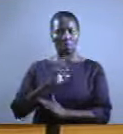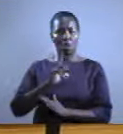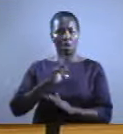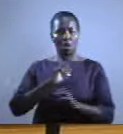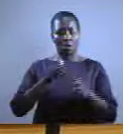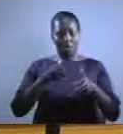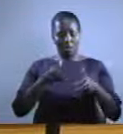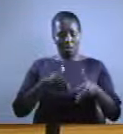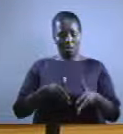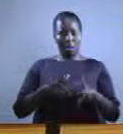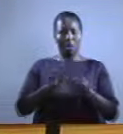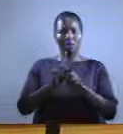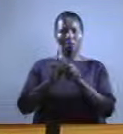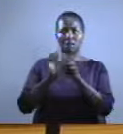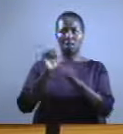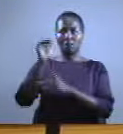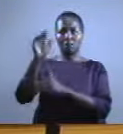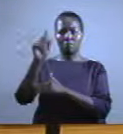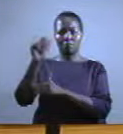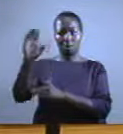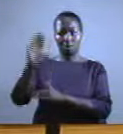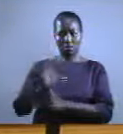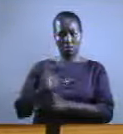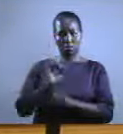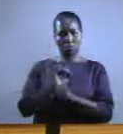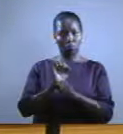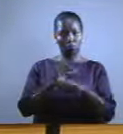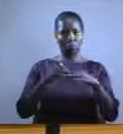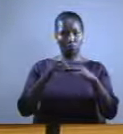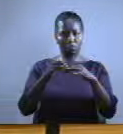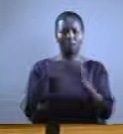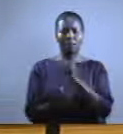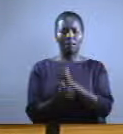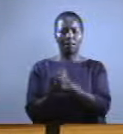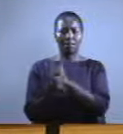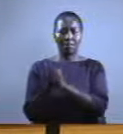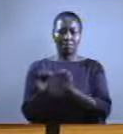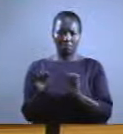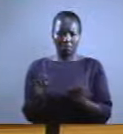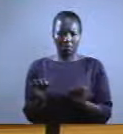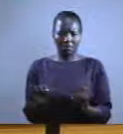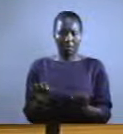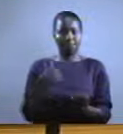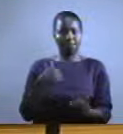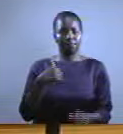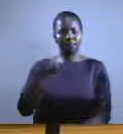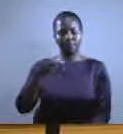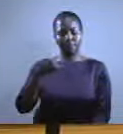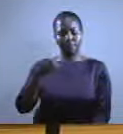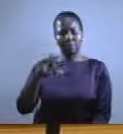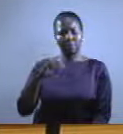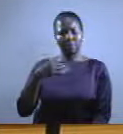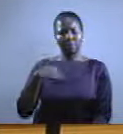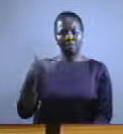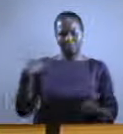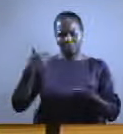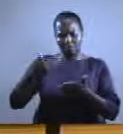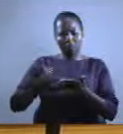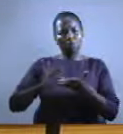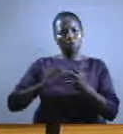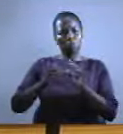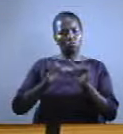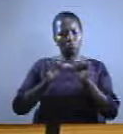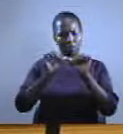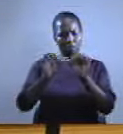nie. Dat die ANC-regering daarin slag om stabiliteit te skep, word algemeen deur internasionale organisasies